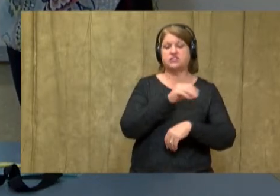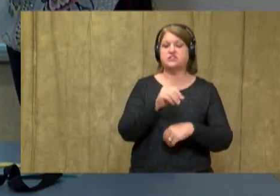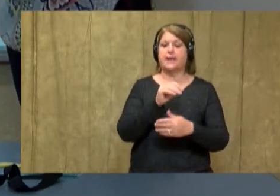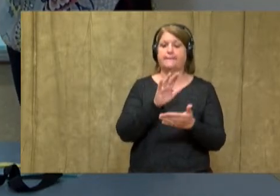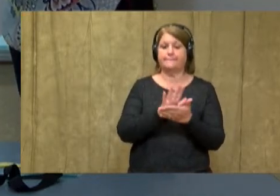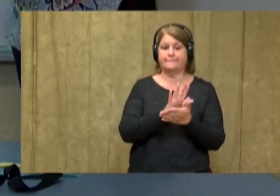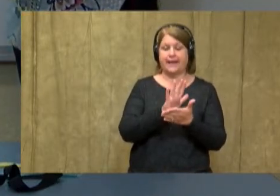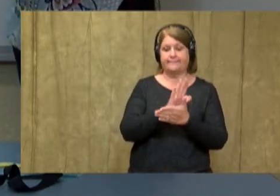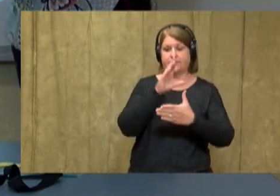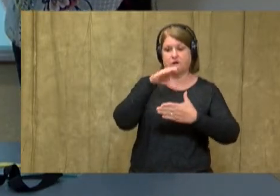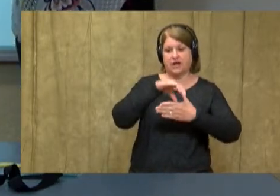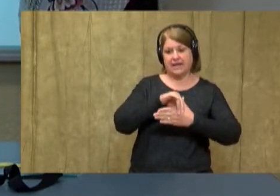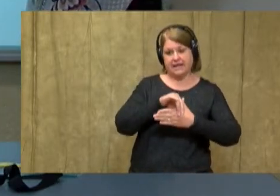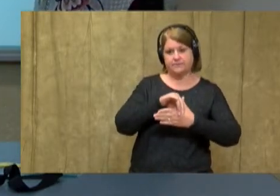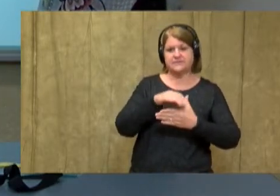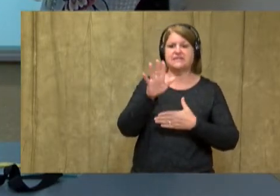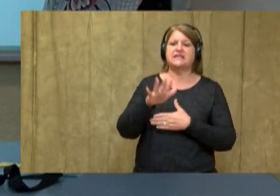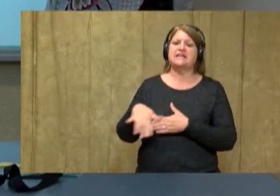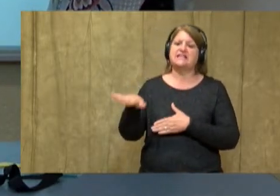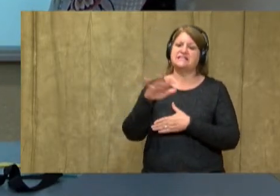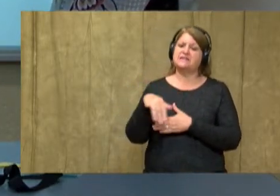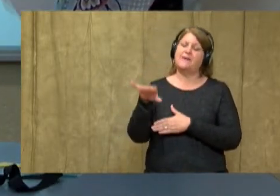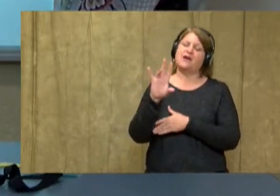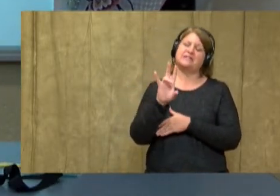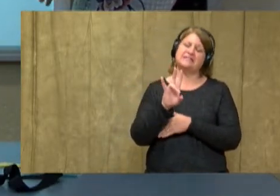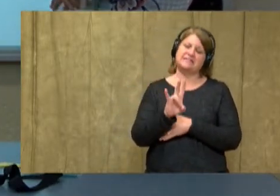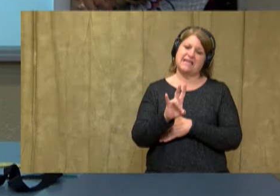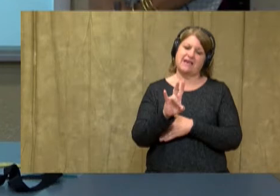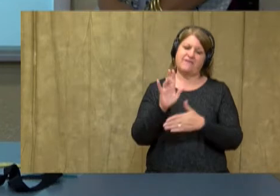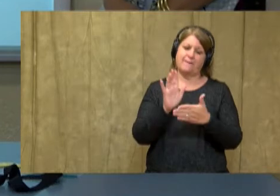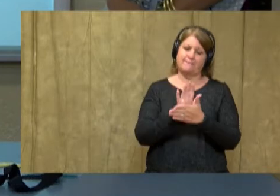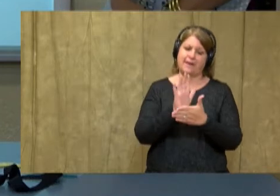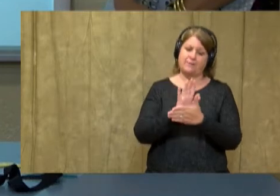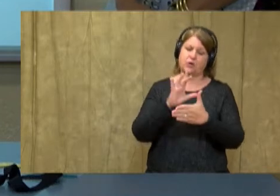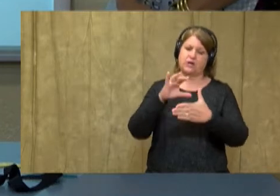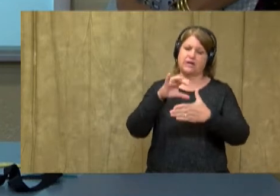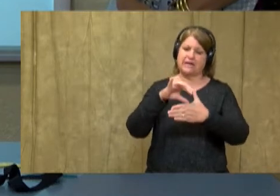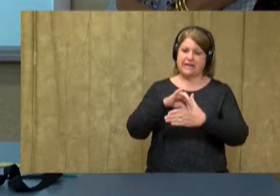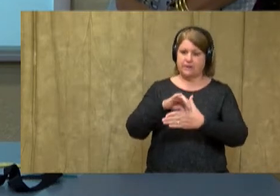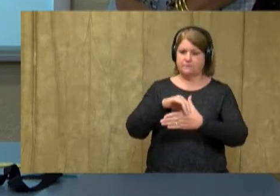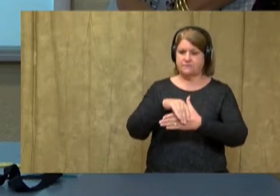about 7 paper clips long.